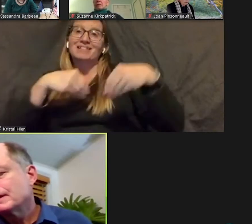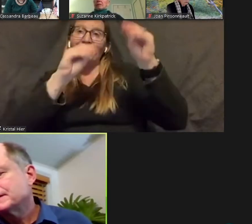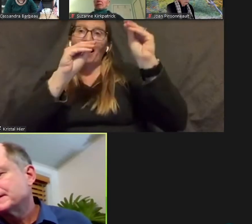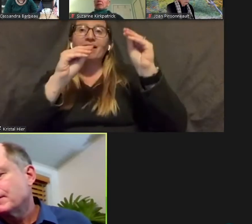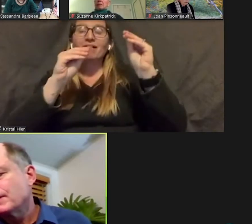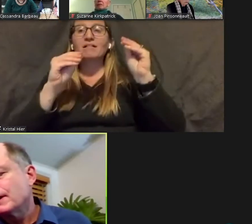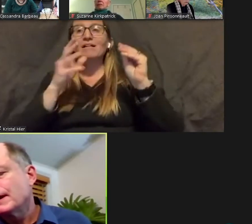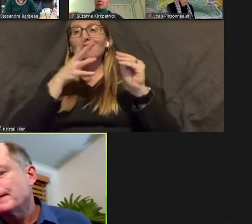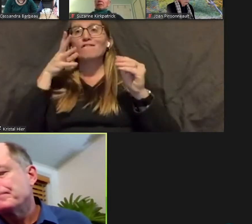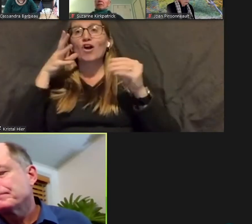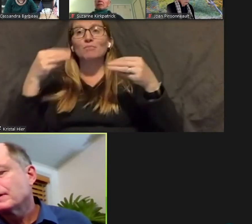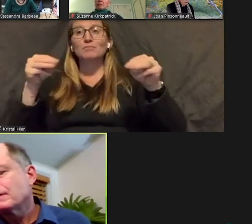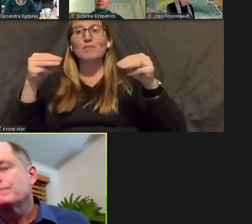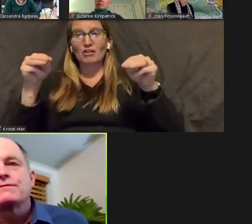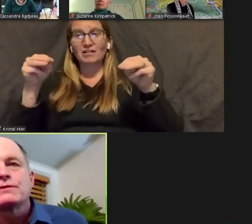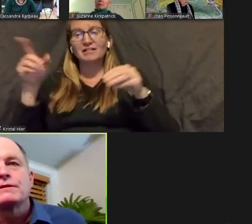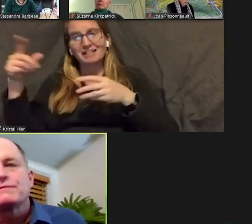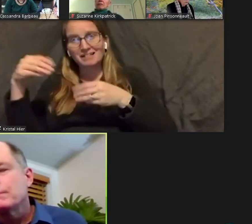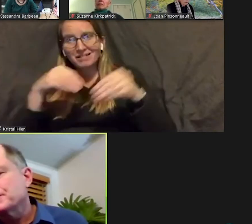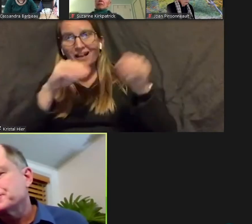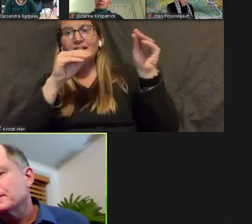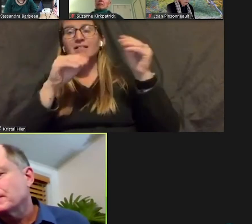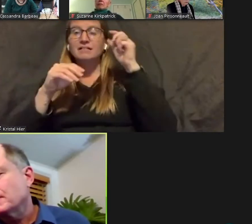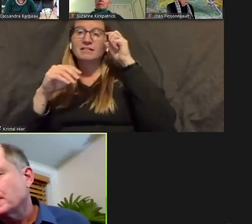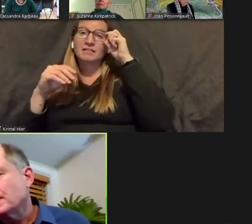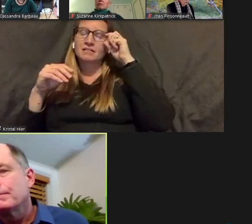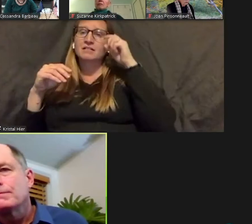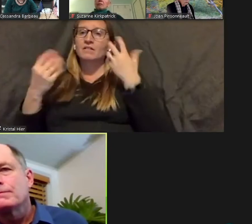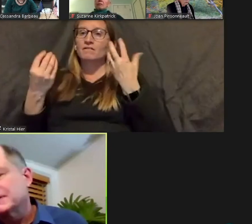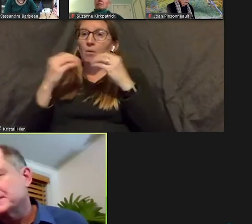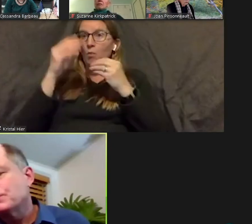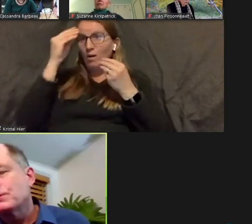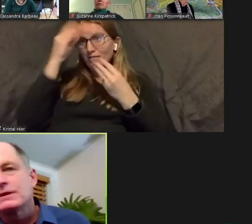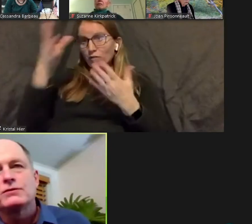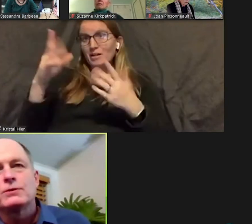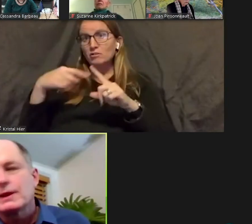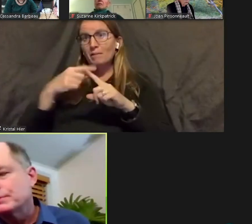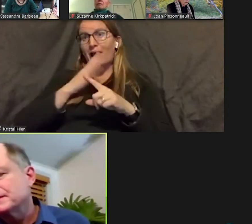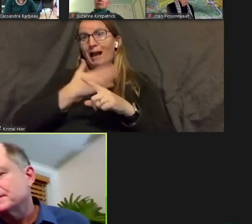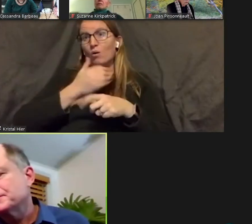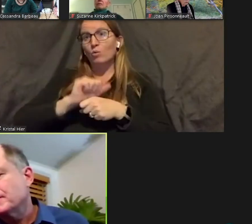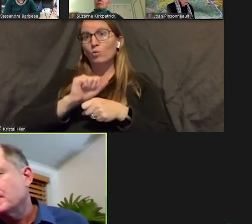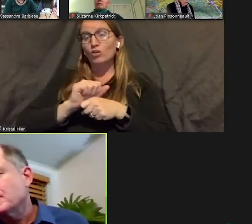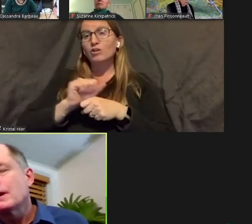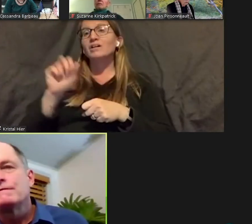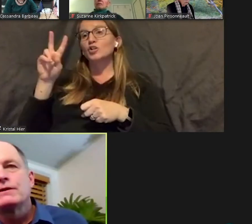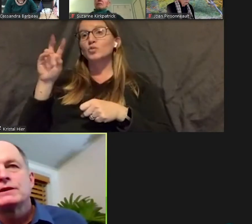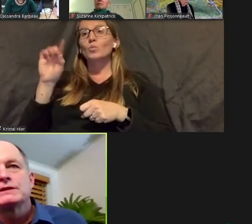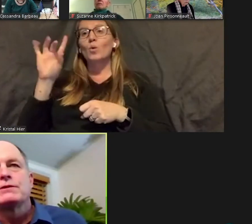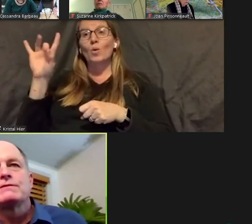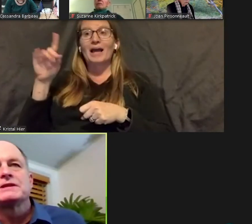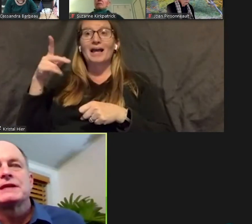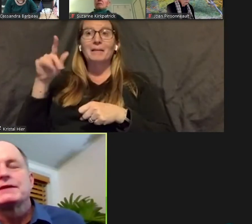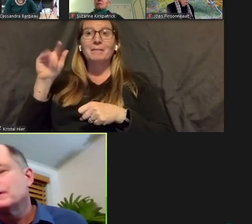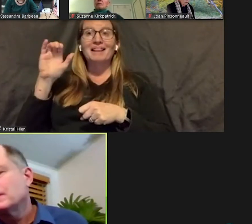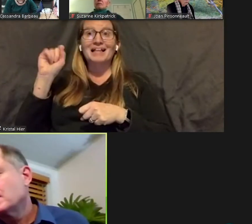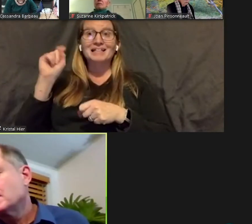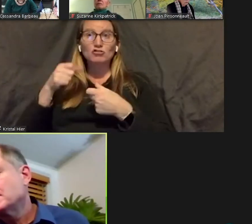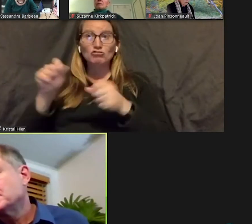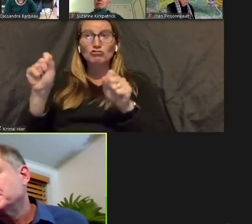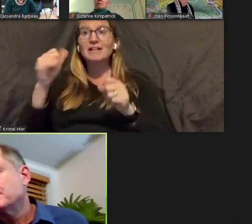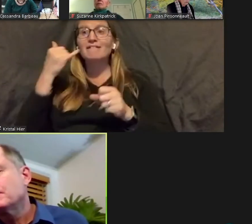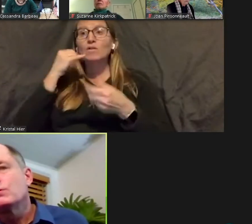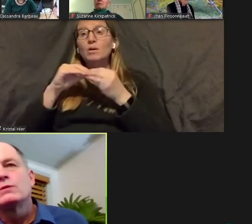markets. So for further information, as I say, we're at 208 Pleasant Street. Our phone is